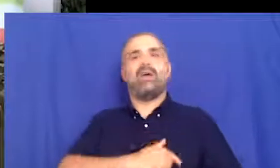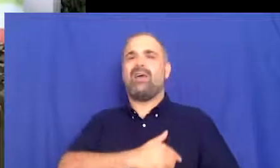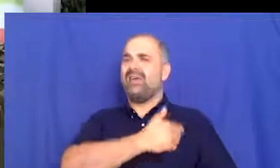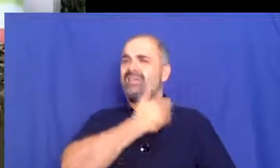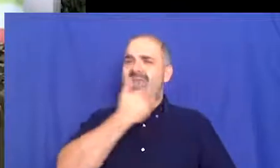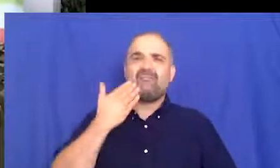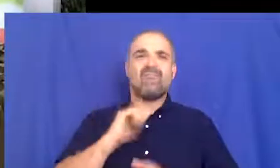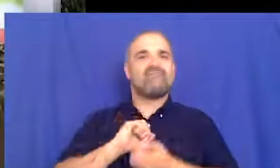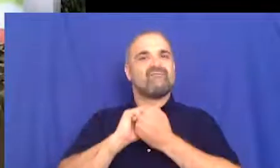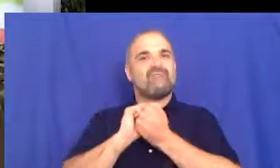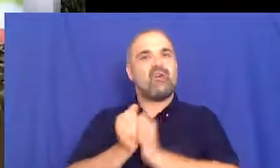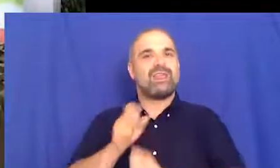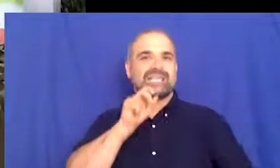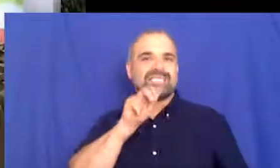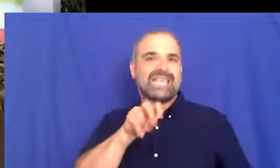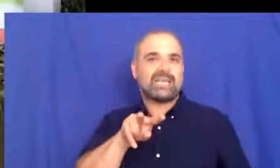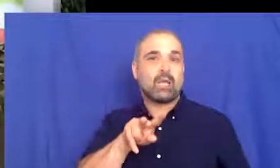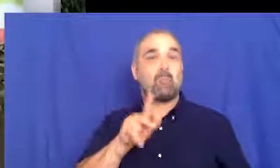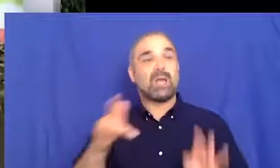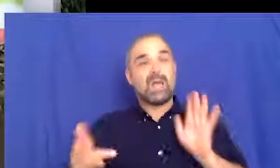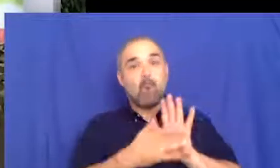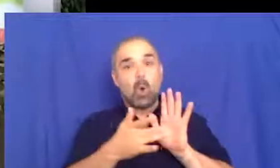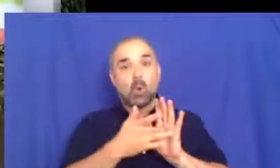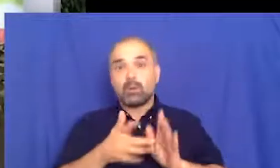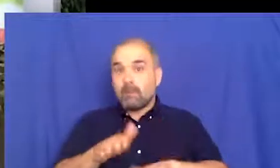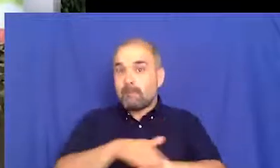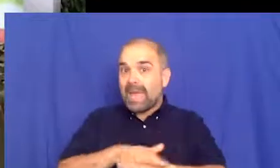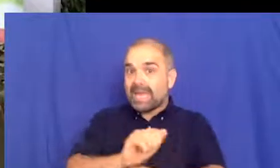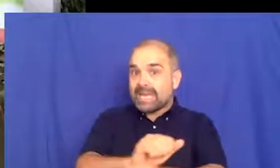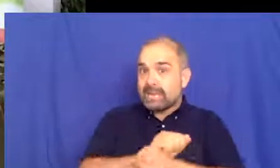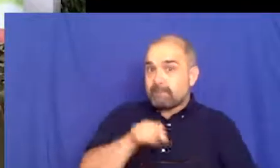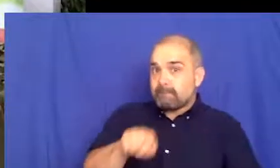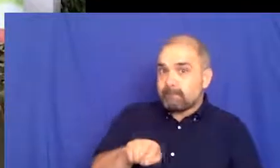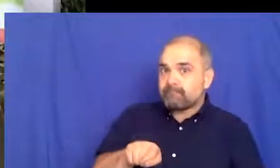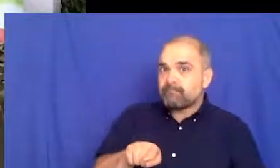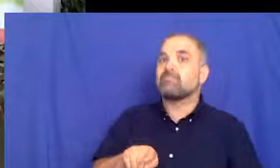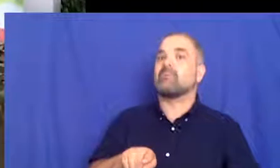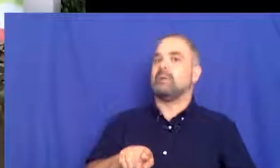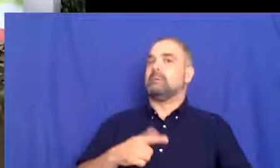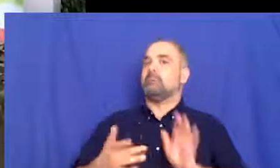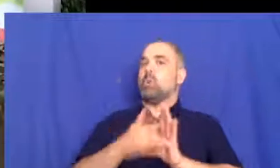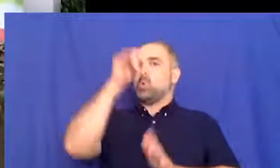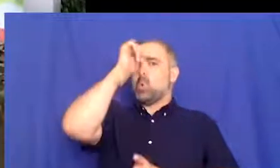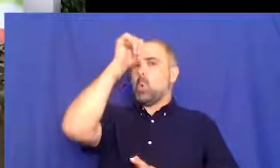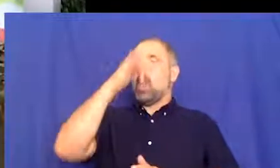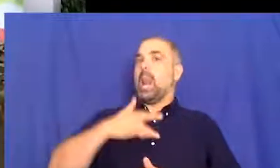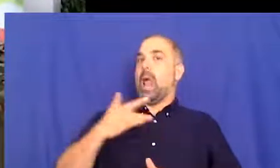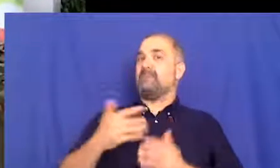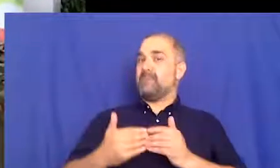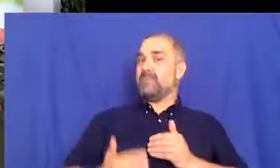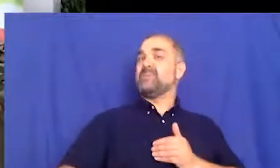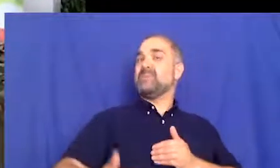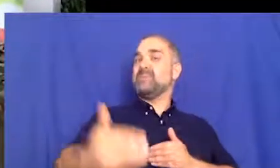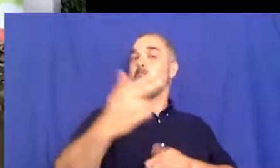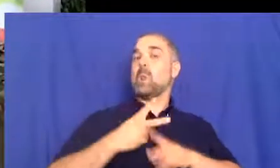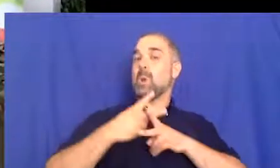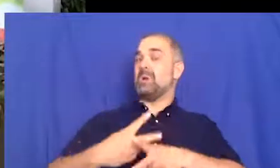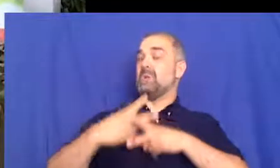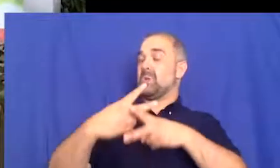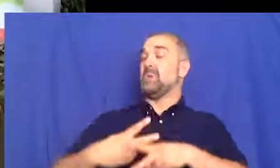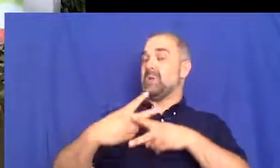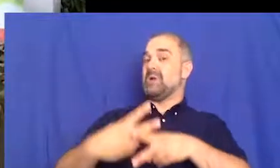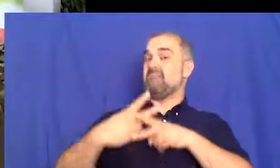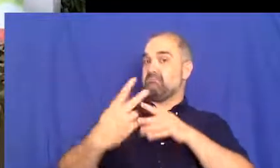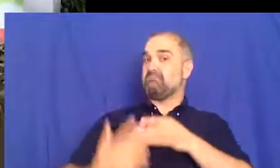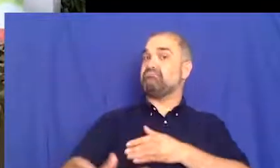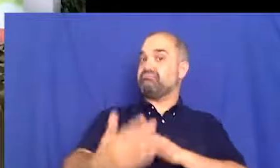because they're such a nice, friendly snake. But it's important that if you are keeping them as a pet, then you know their lifespan is quite long, and you are going to have to look after them for quite a